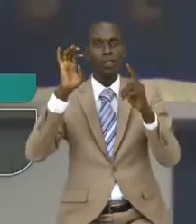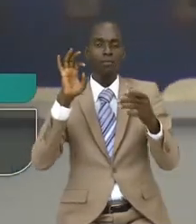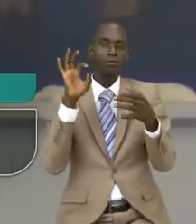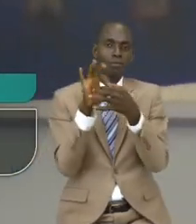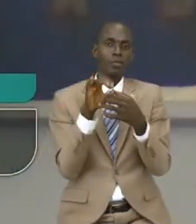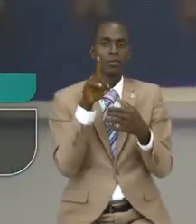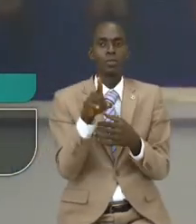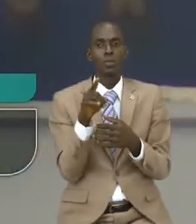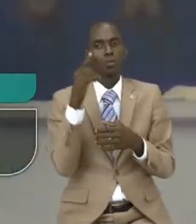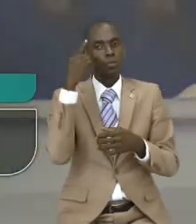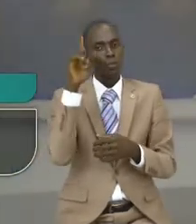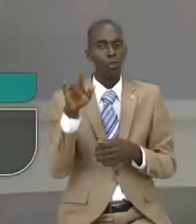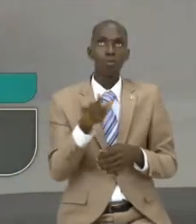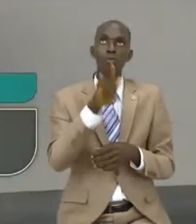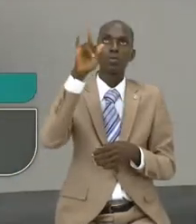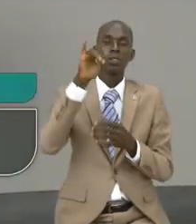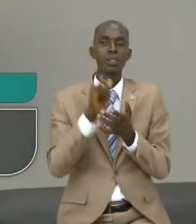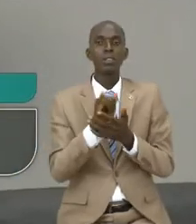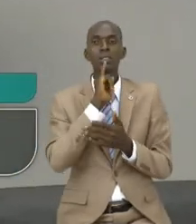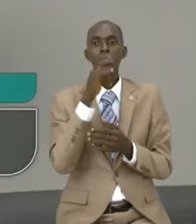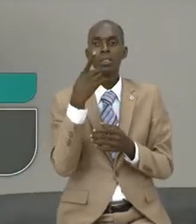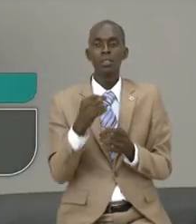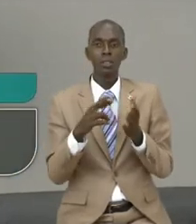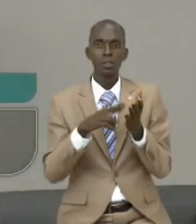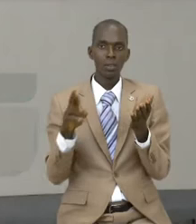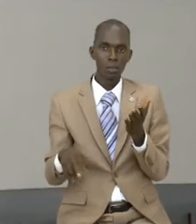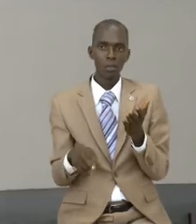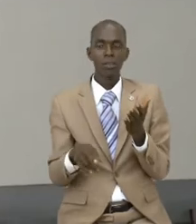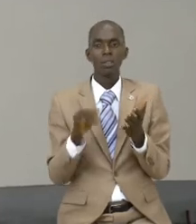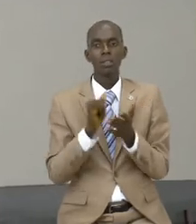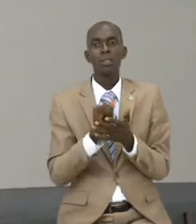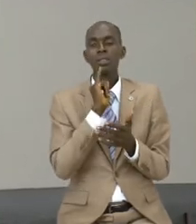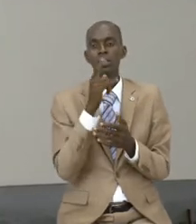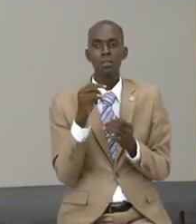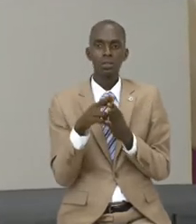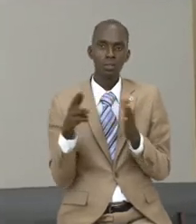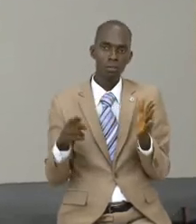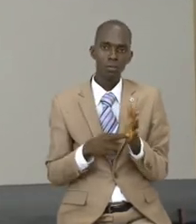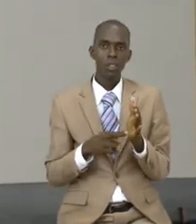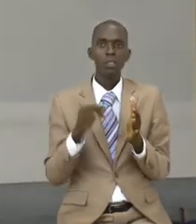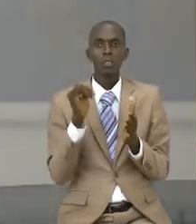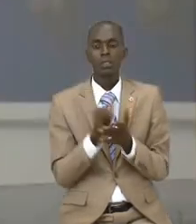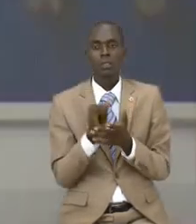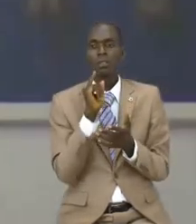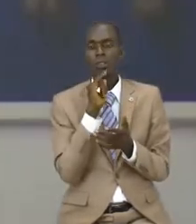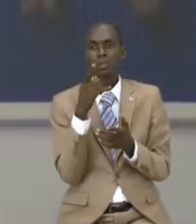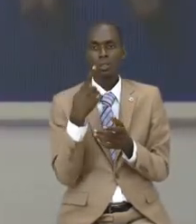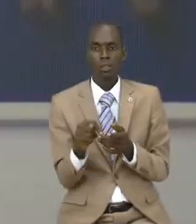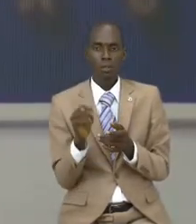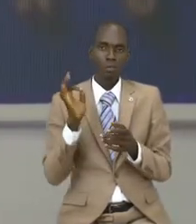soaring. That's the result, that's the outcome, that's the reward,